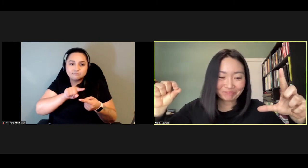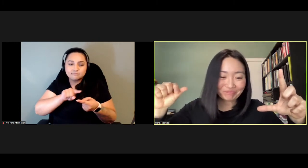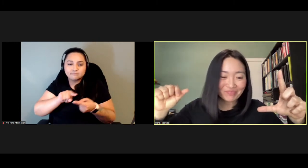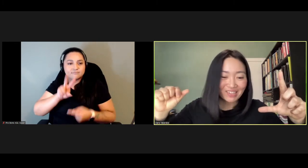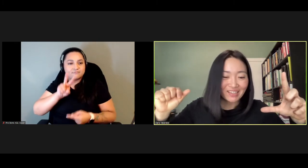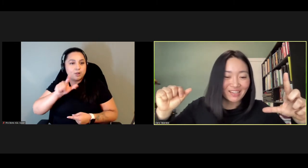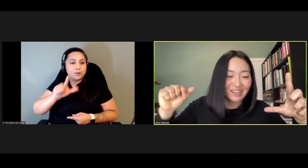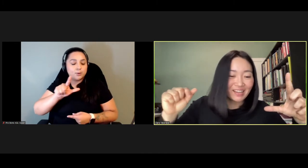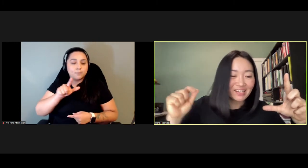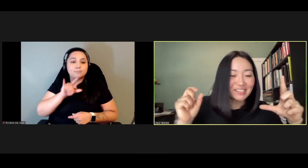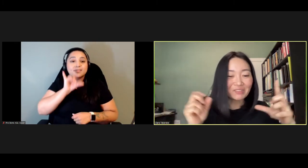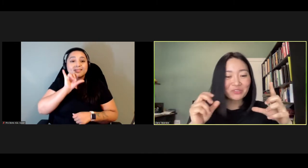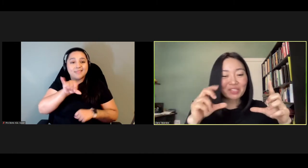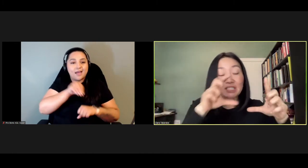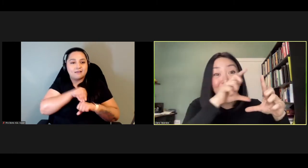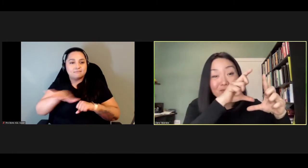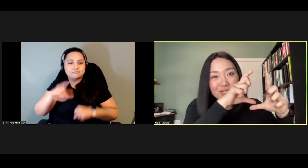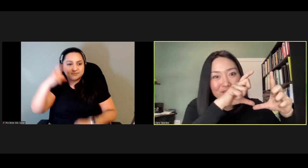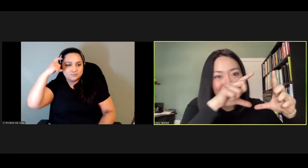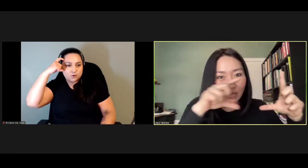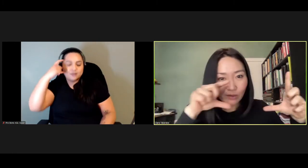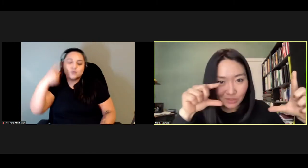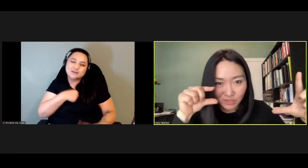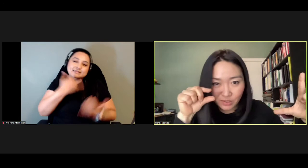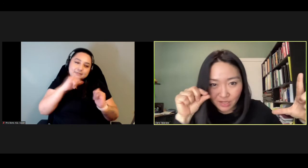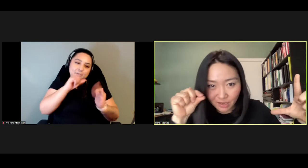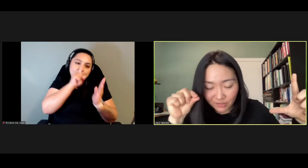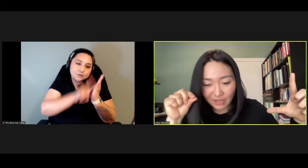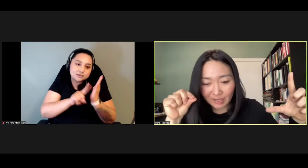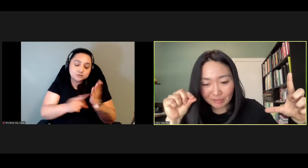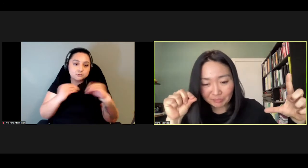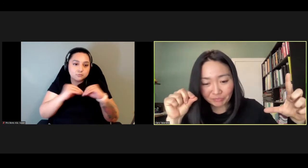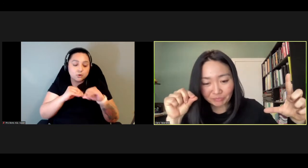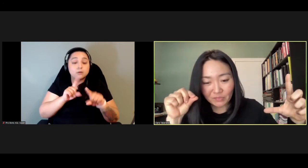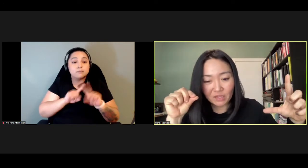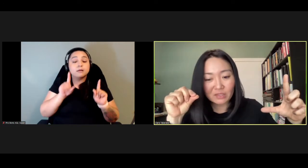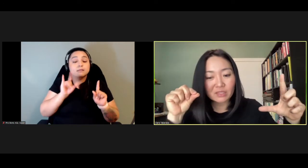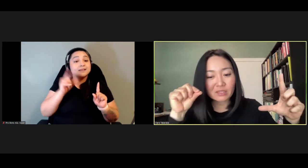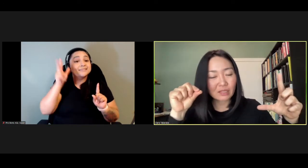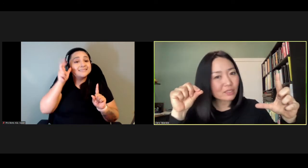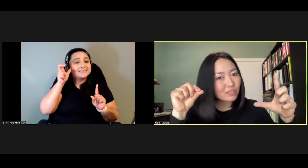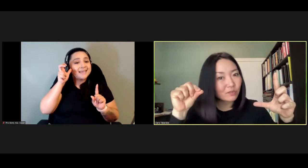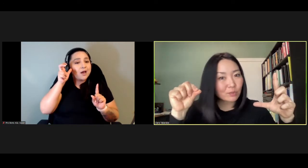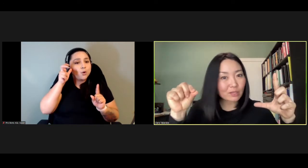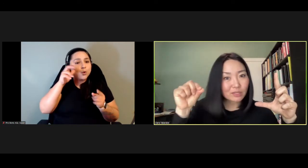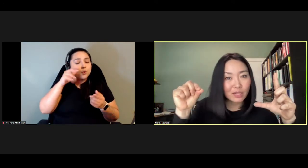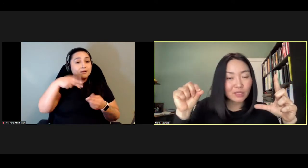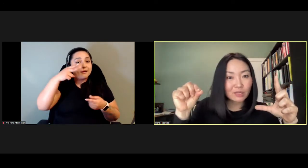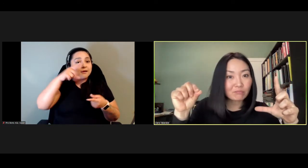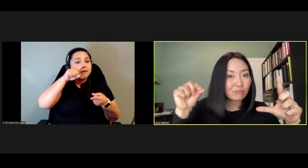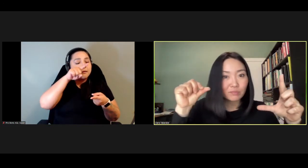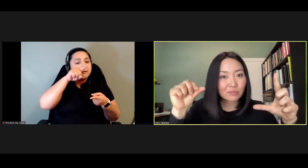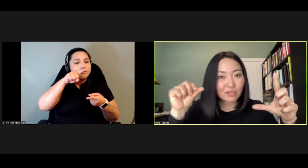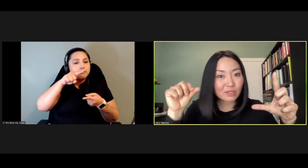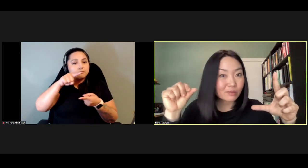still. And after the decrease of sound to nothing, there is a silence of about